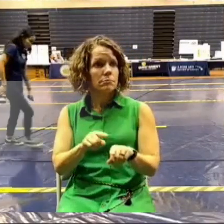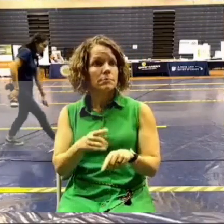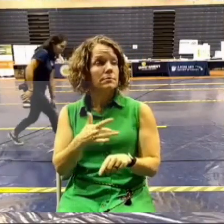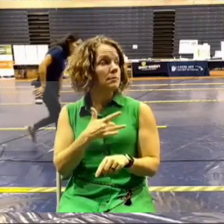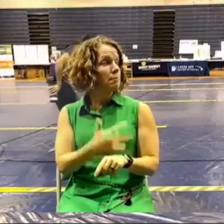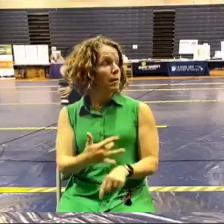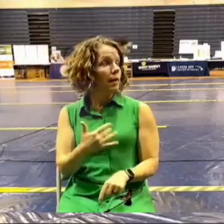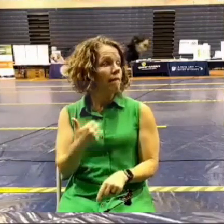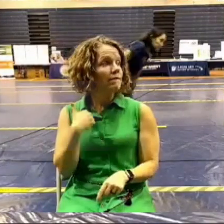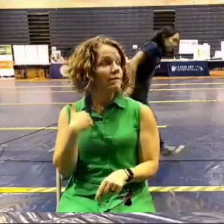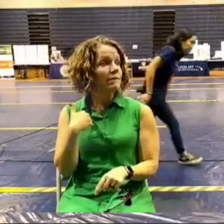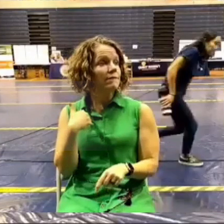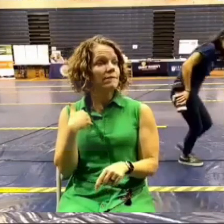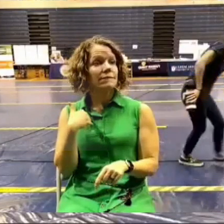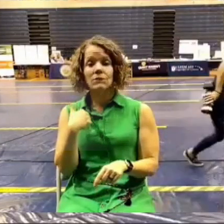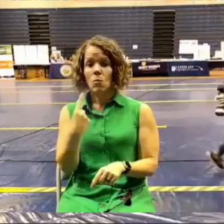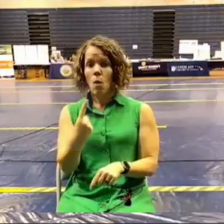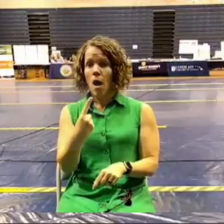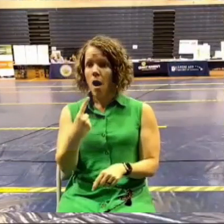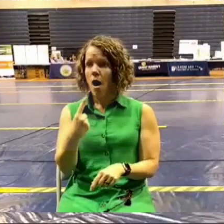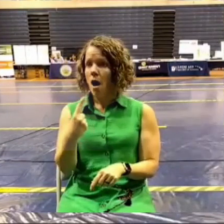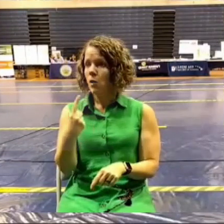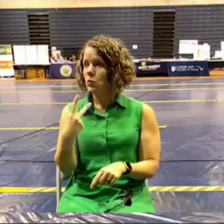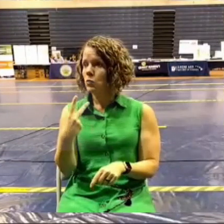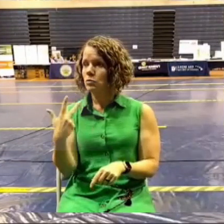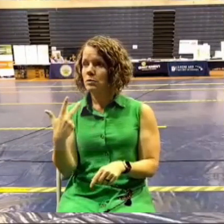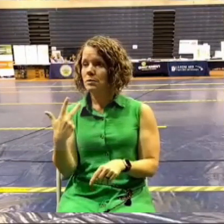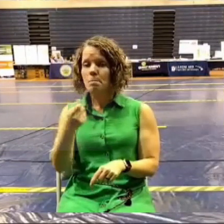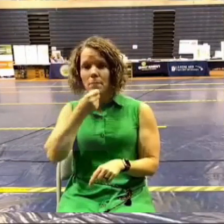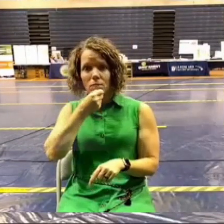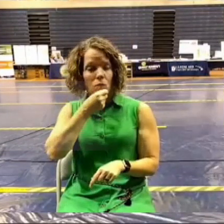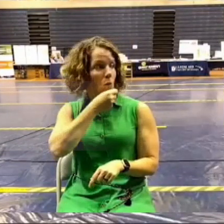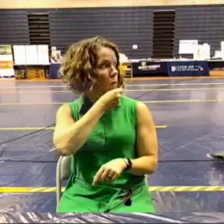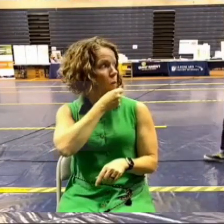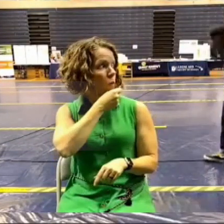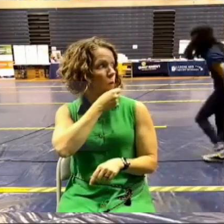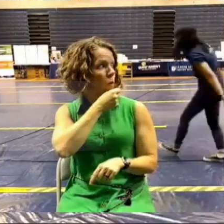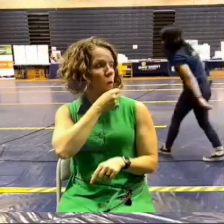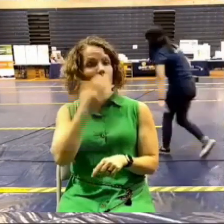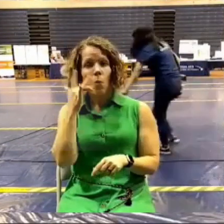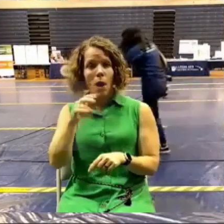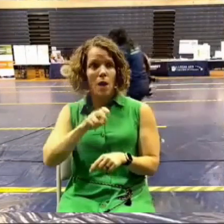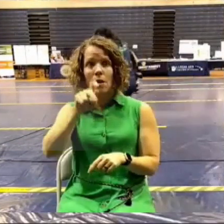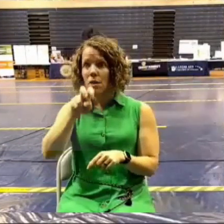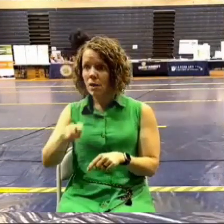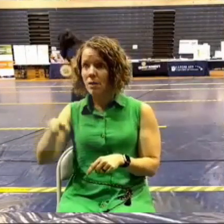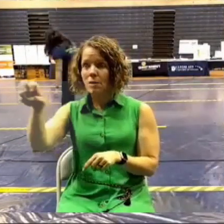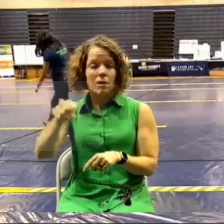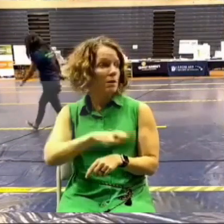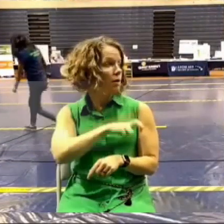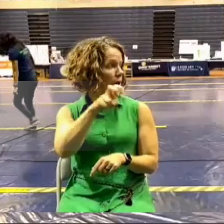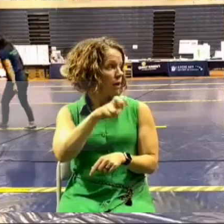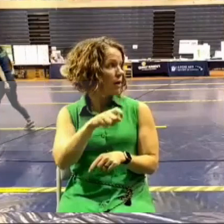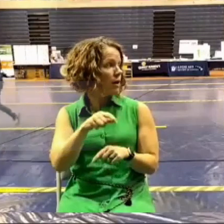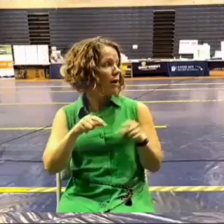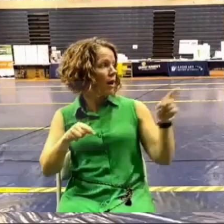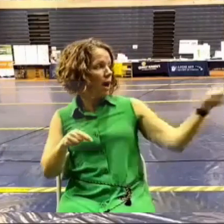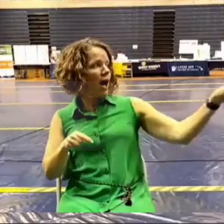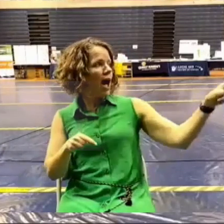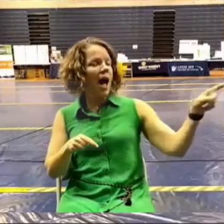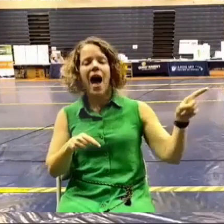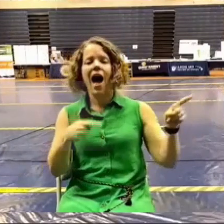than one mic because this is a lot of steps, but luckily, Shannon E.E. from our Kukua crew is wearing shoes